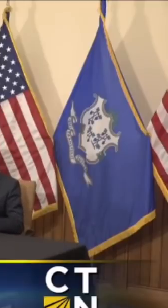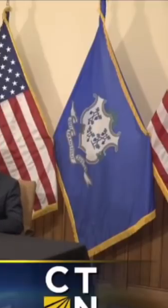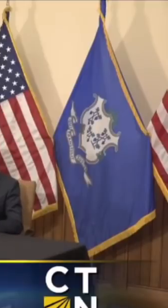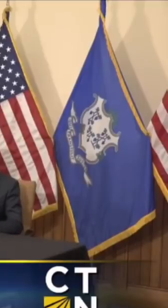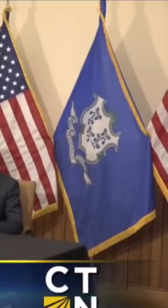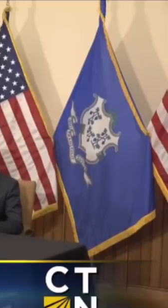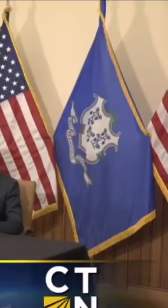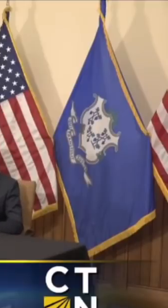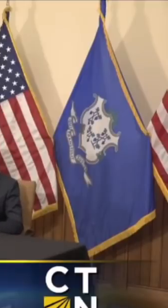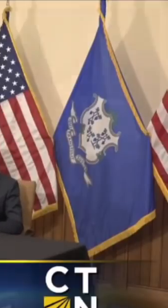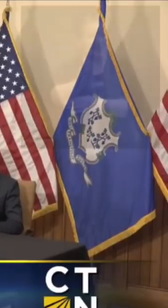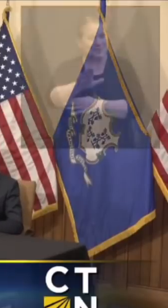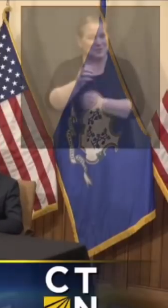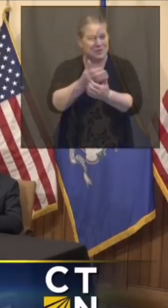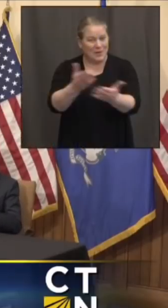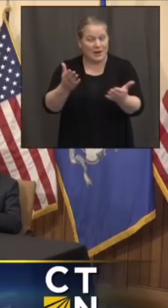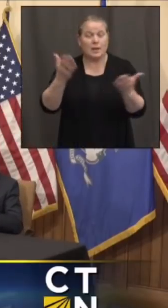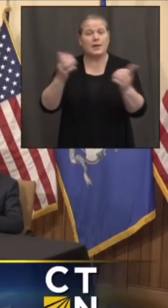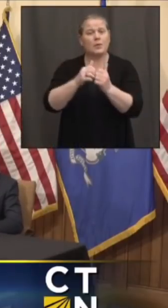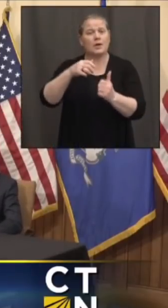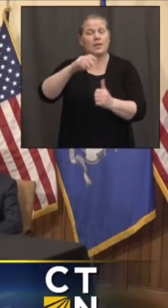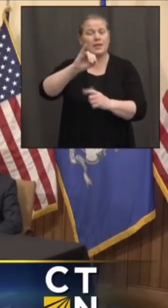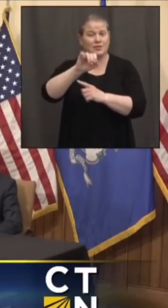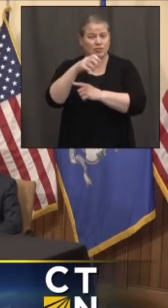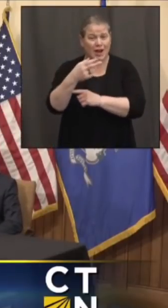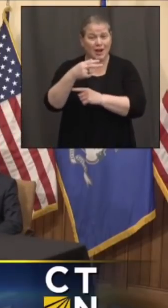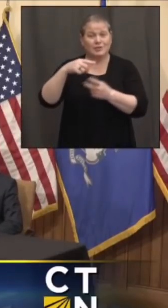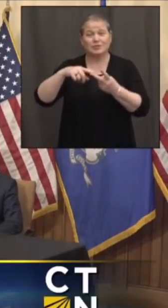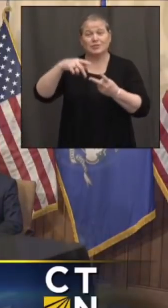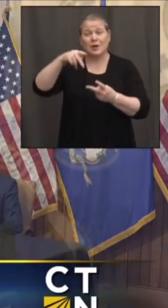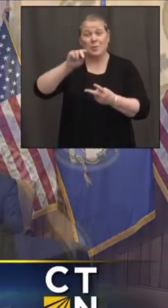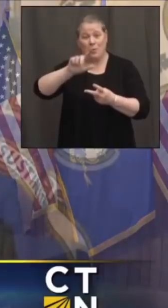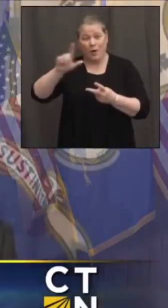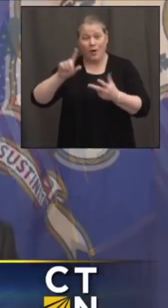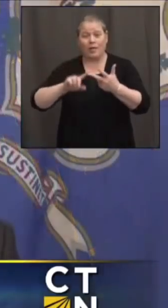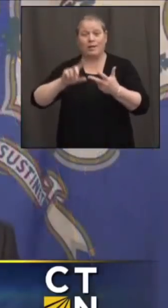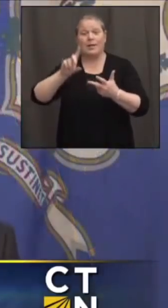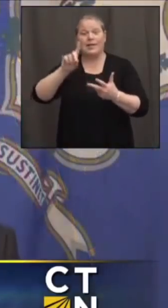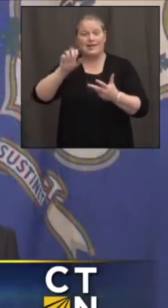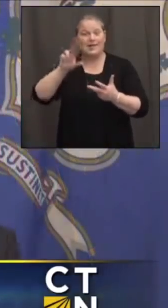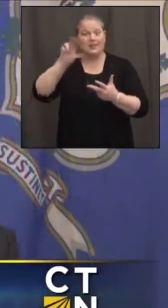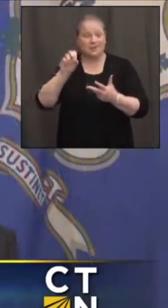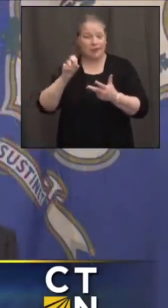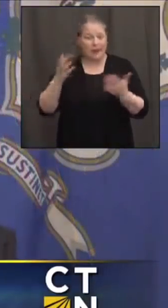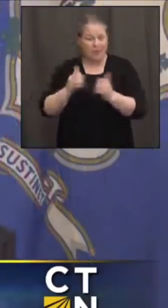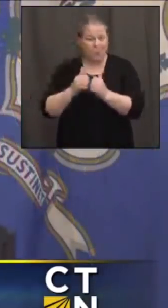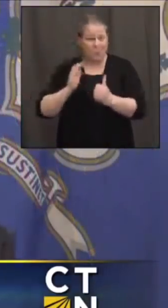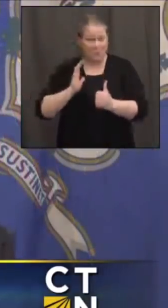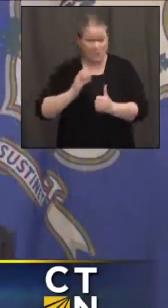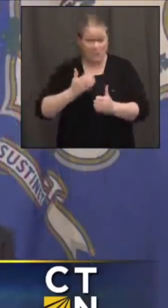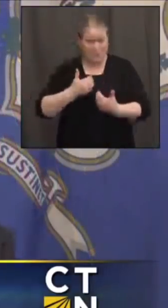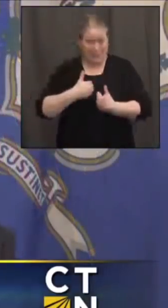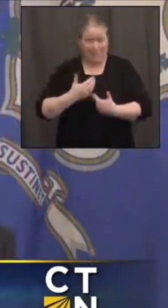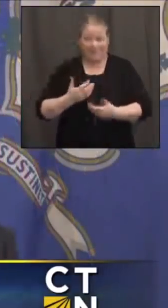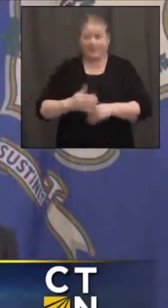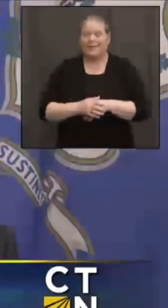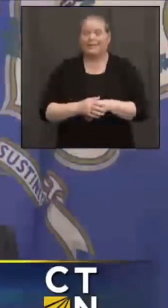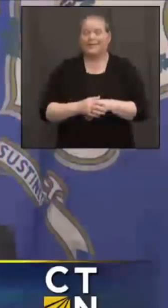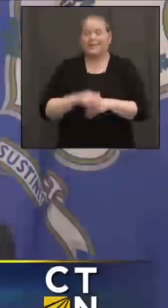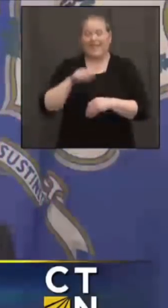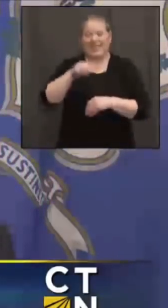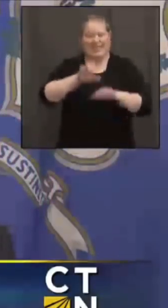Good afternoon, everybody. Here with Josh and Paul and Deirdre. I got to tell you, I'm looking forward to this Sunday, Super Bowl